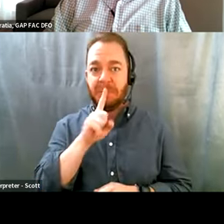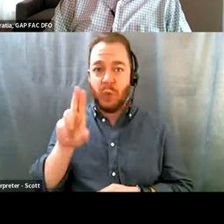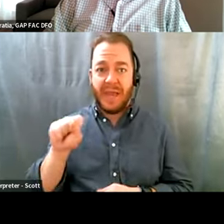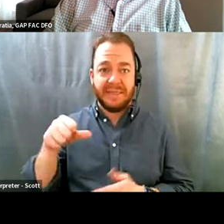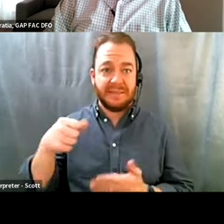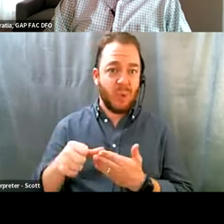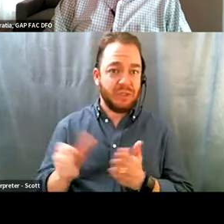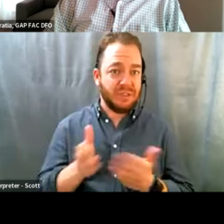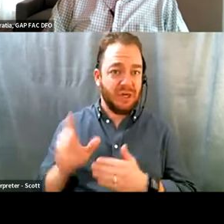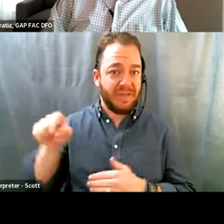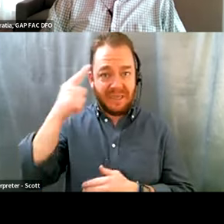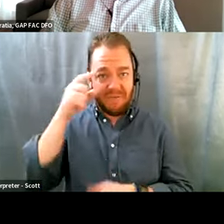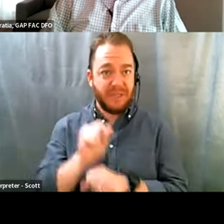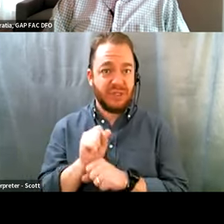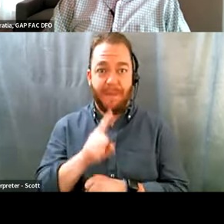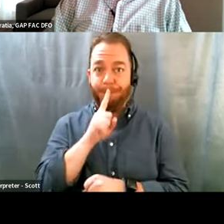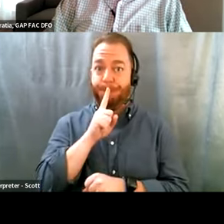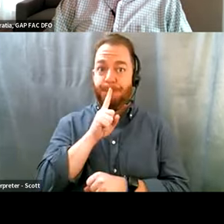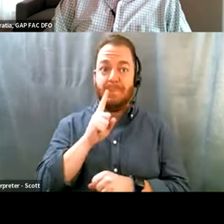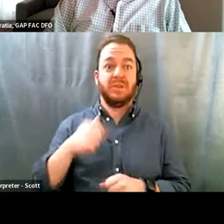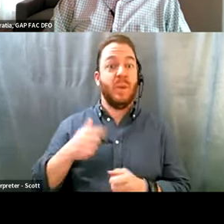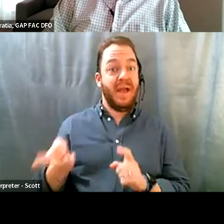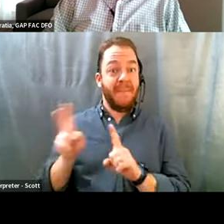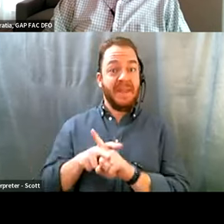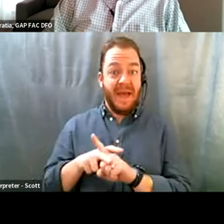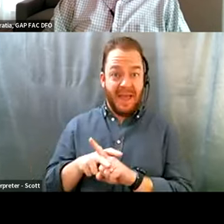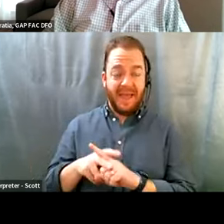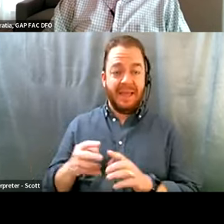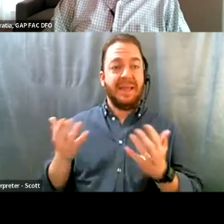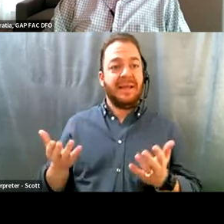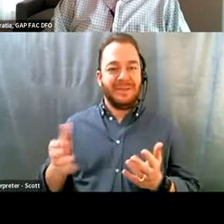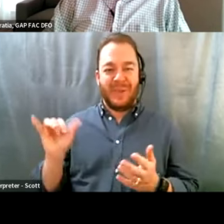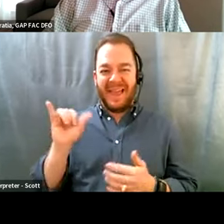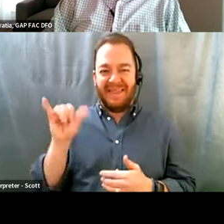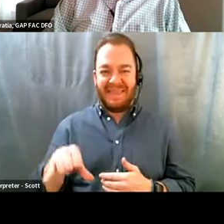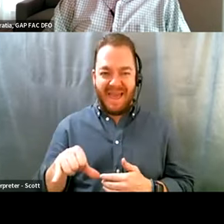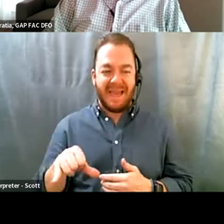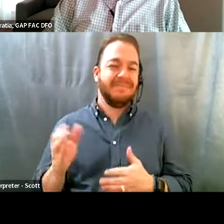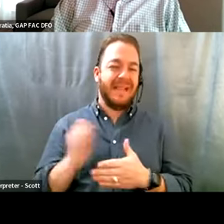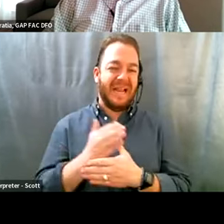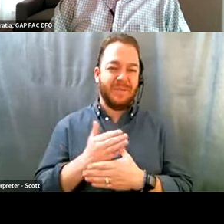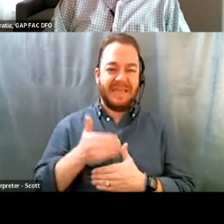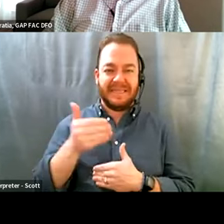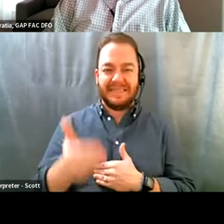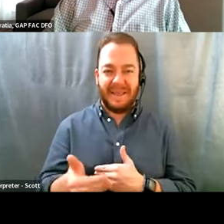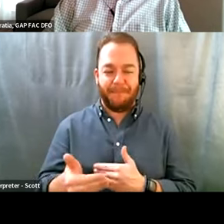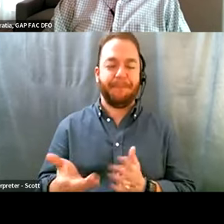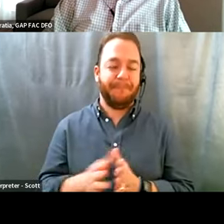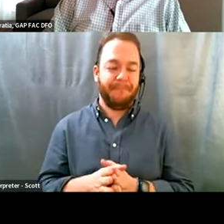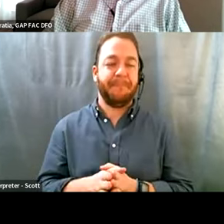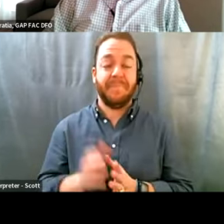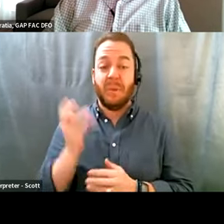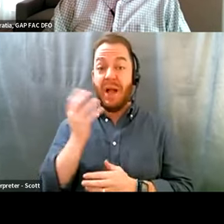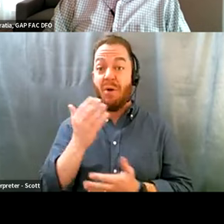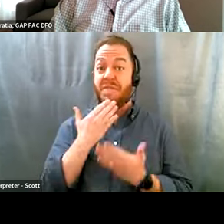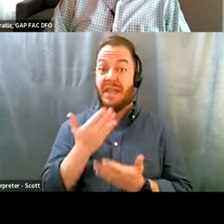Service or a government job, right? And so I applied. And so it's almost like that kind of intermediate step. So, wow, thank